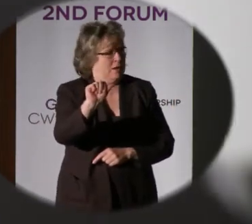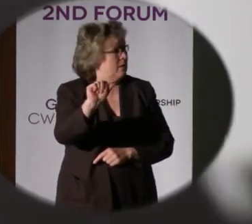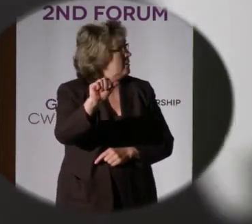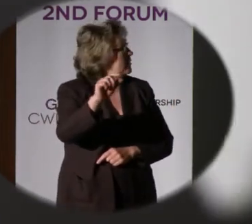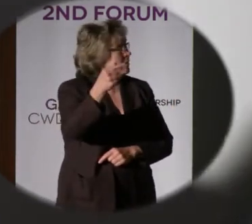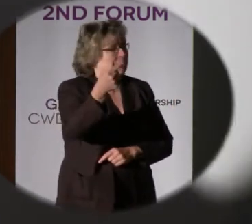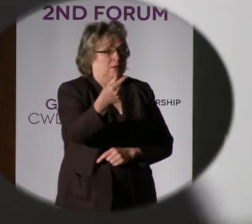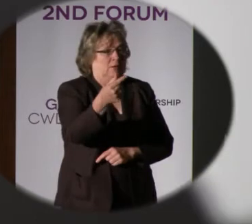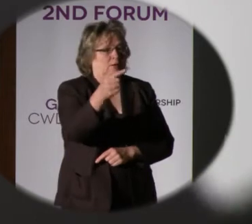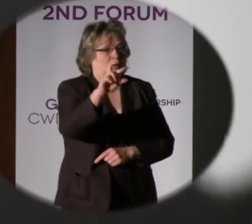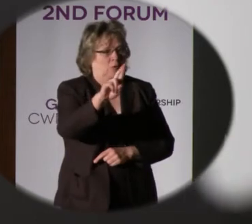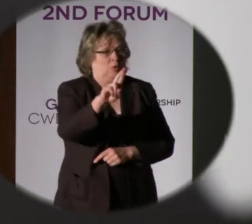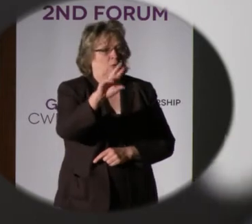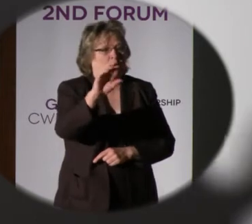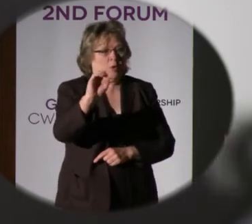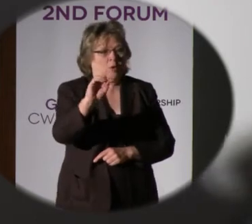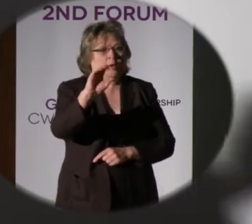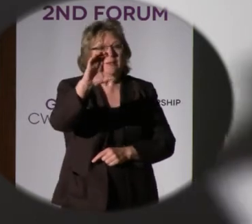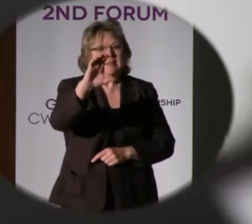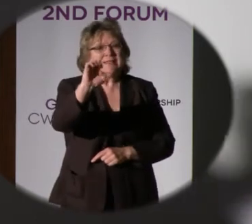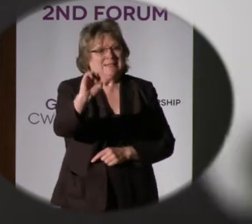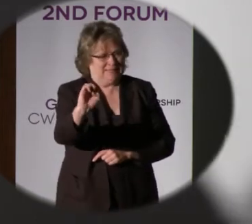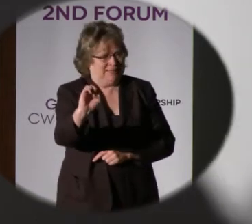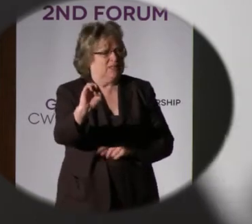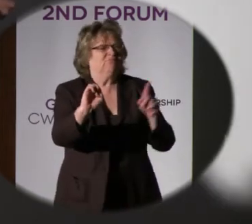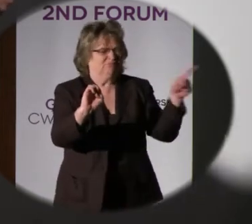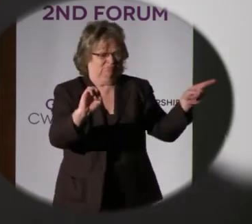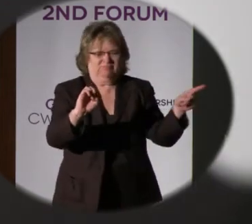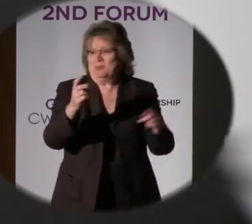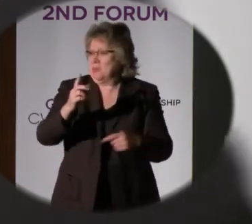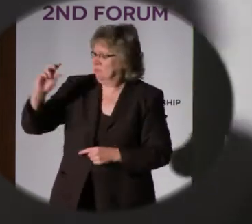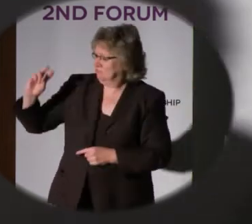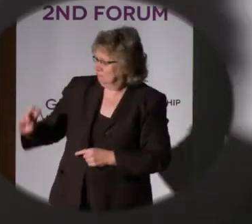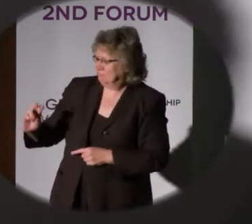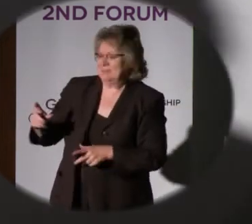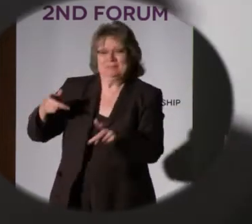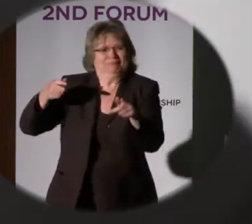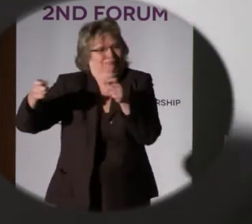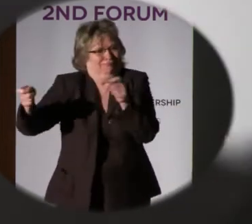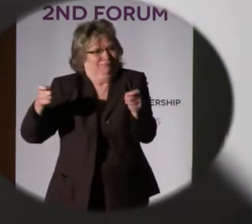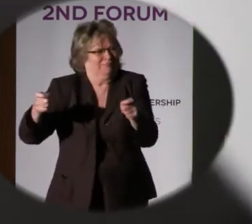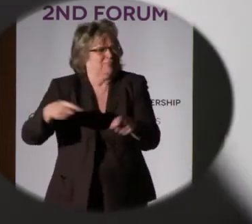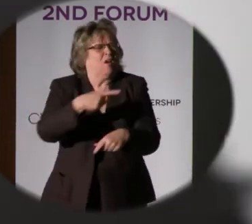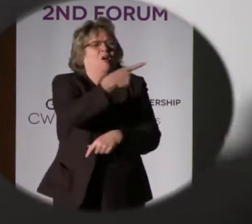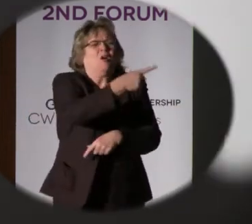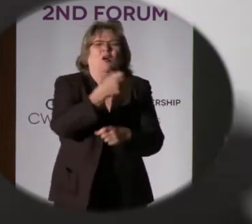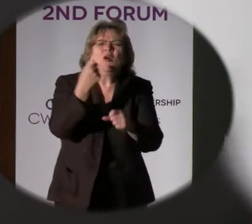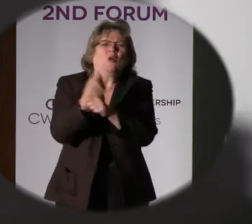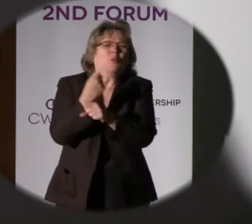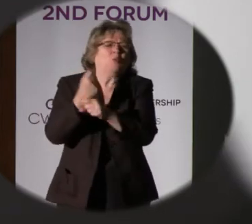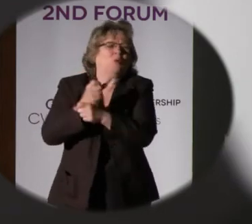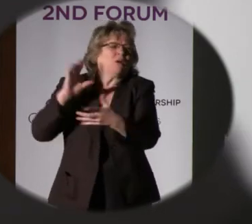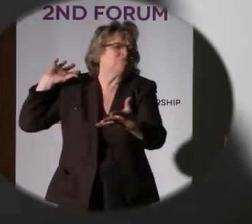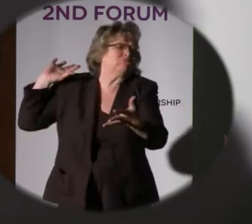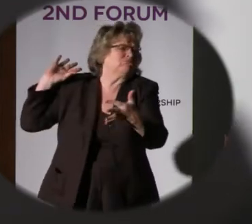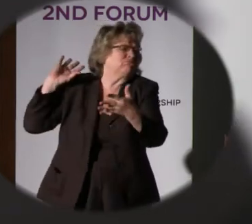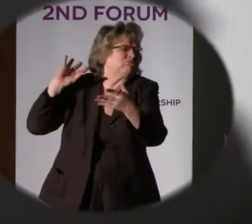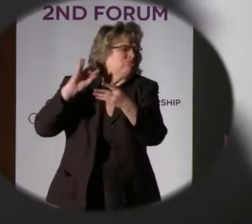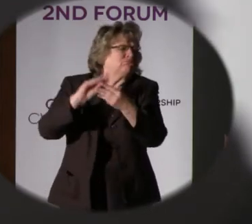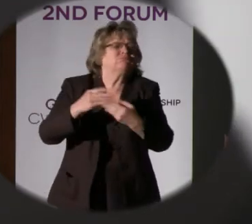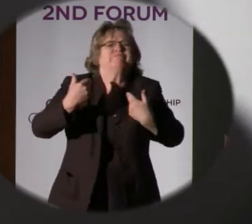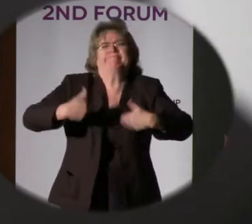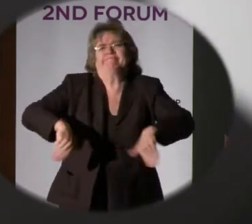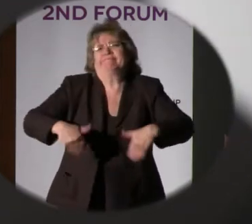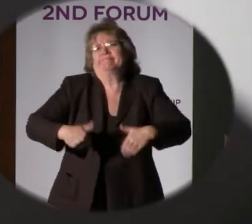And for many years, I understand, she's been, again, a person for many years, involved in an